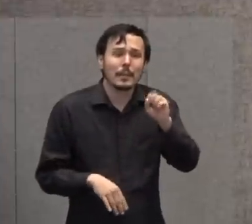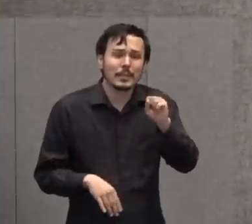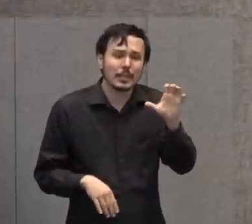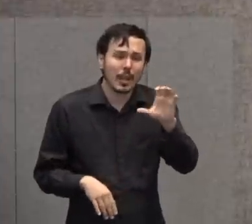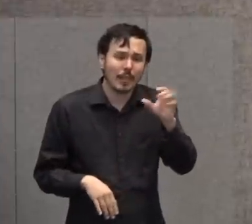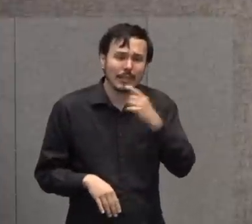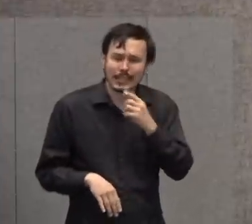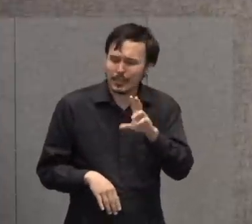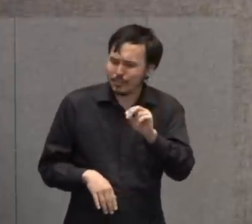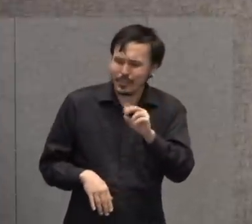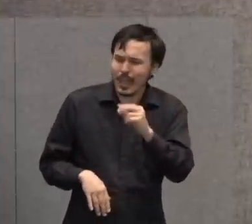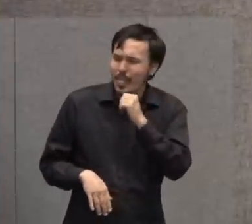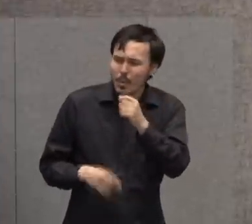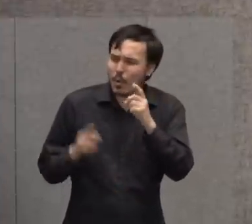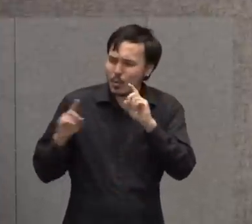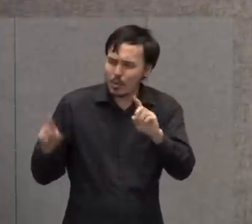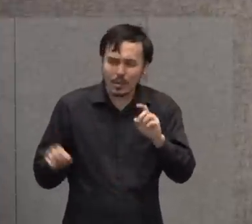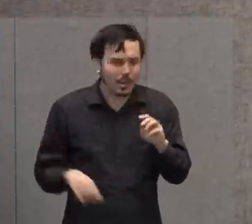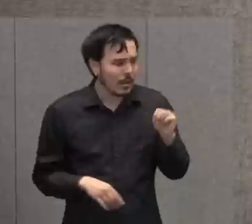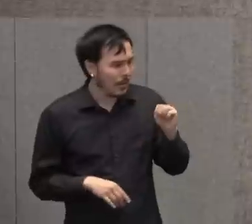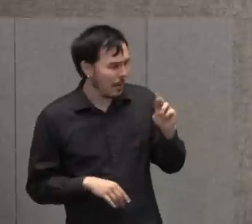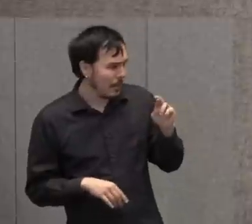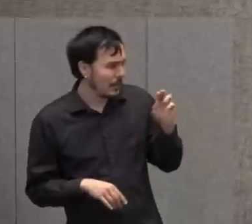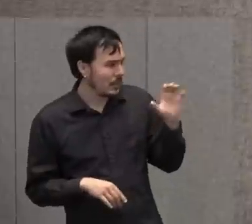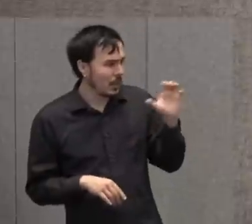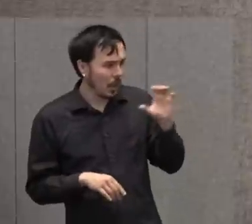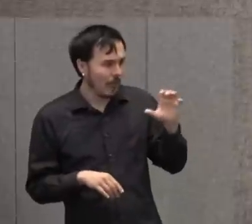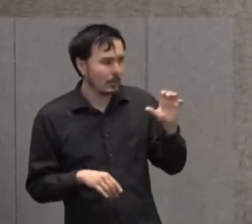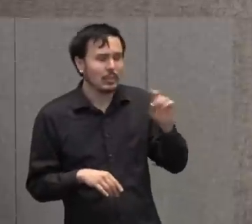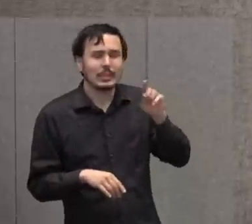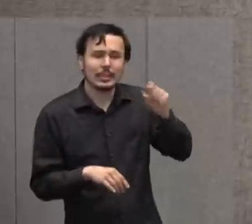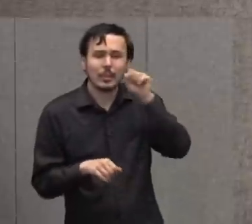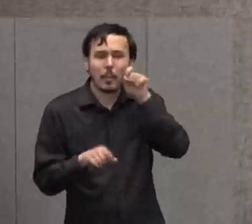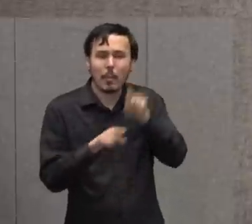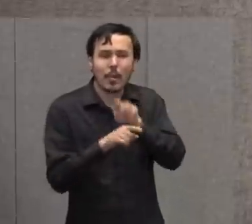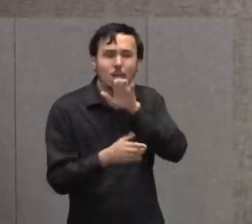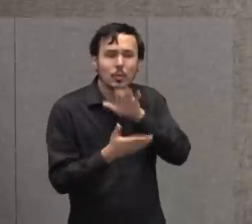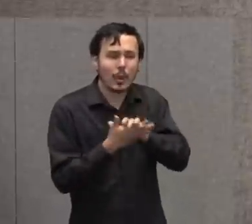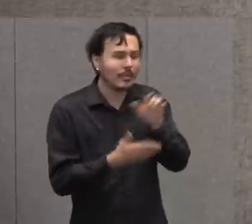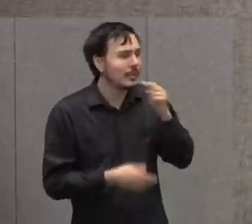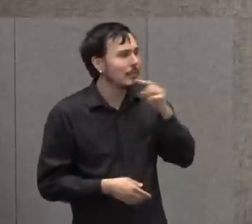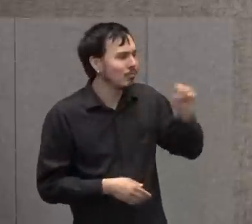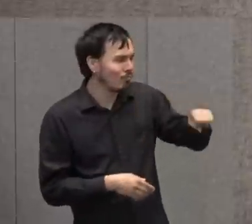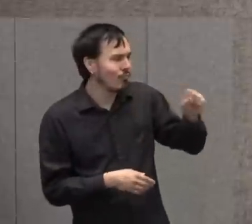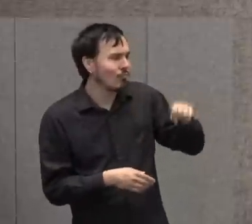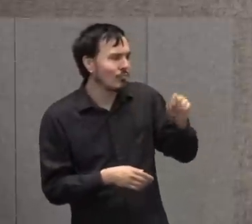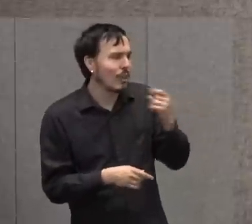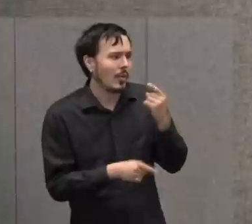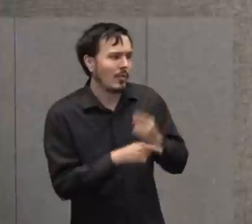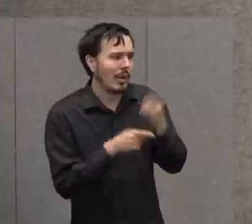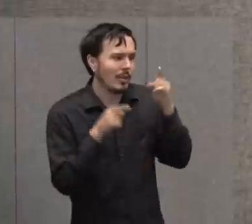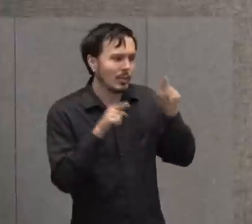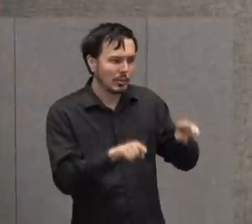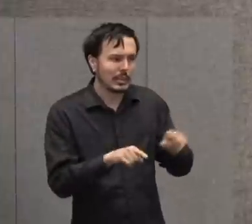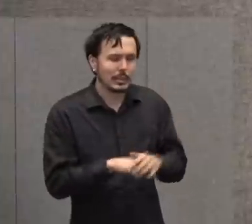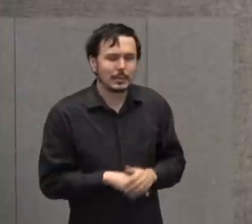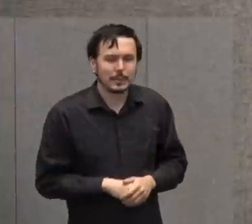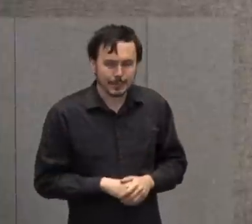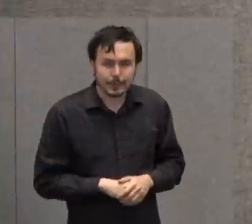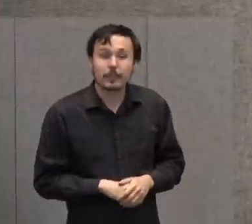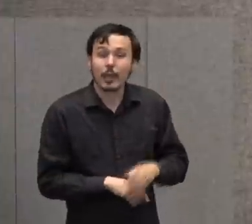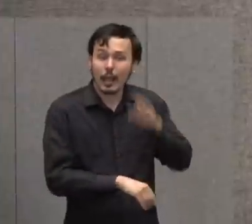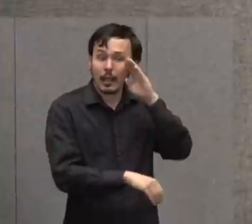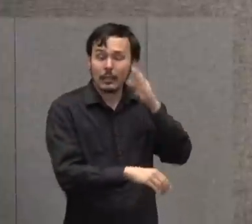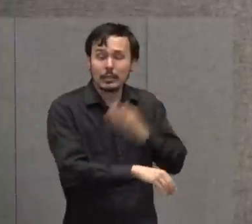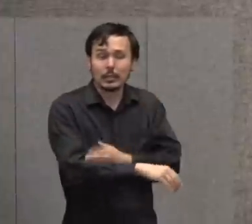Comfort. You're right, said Mrs. Comfort's brother's wife. Make way, shouted Mrs. Comfort's brother and the Comfort's